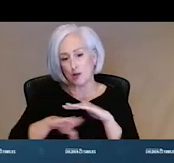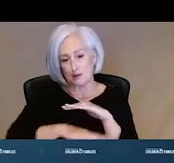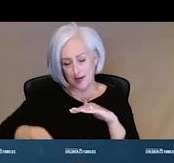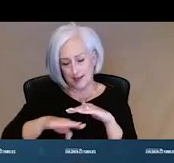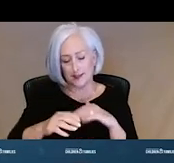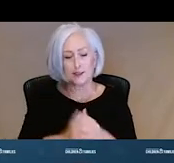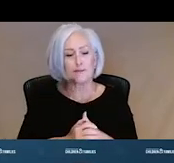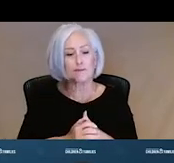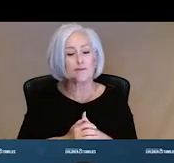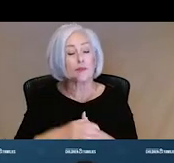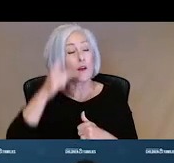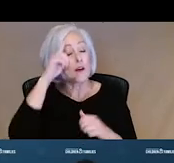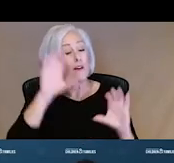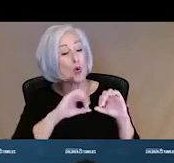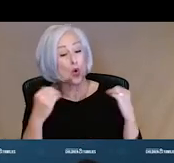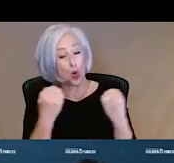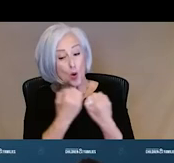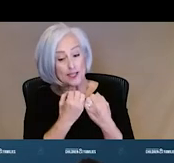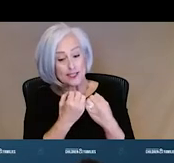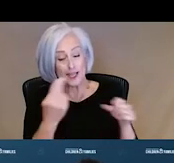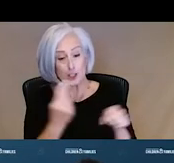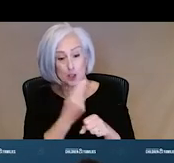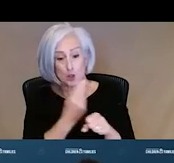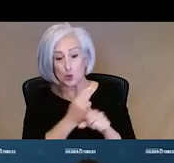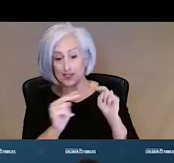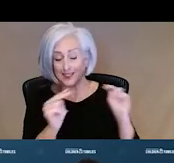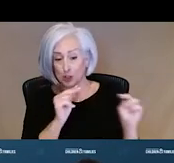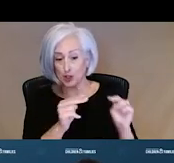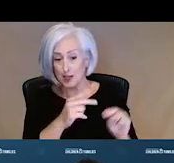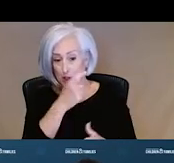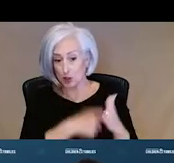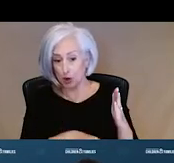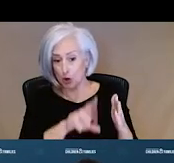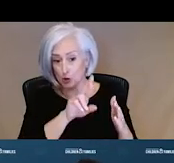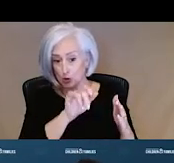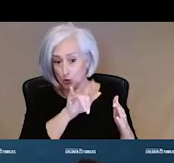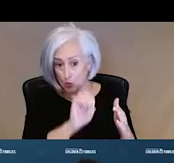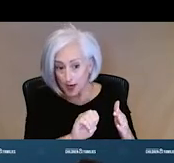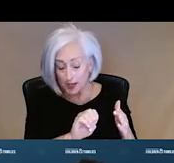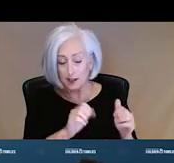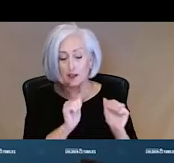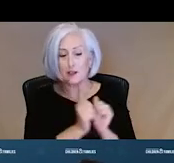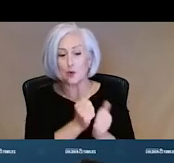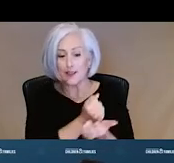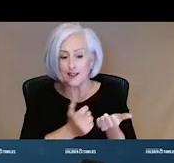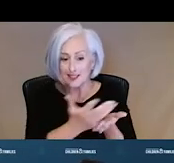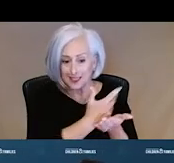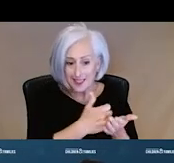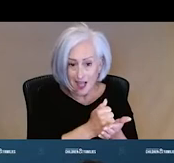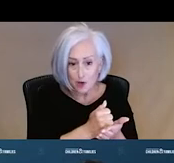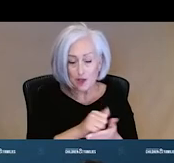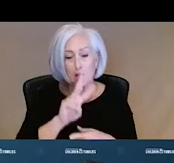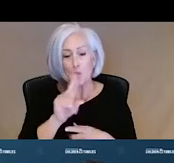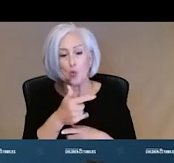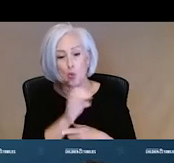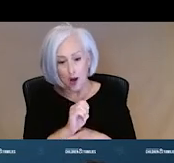an organization using a negotiated cost rate that had salaries, wages, and fringe benefits